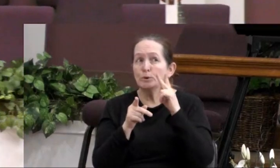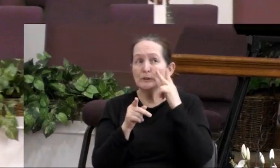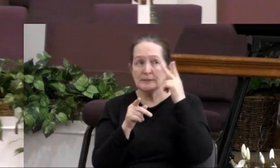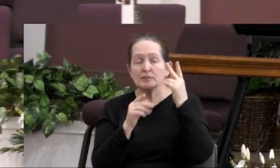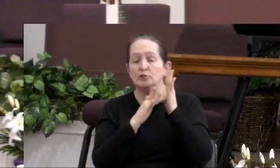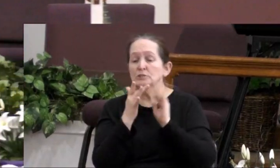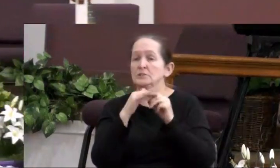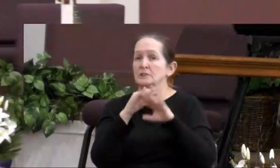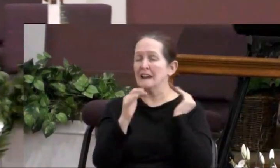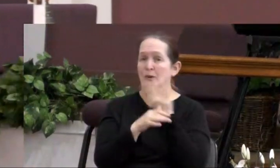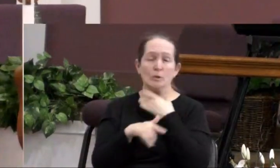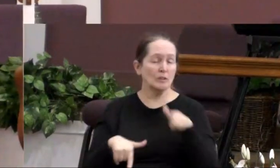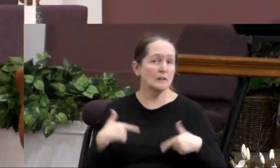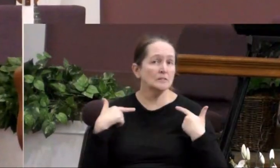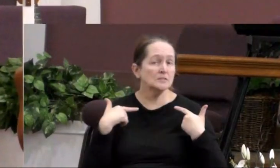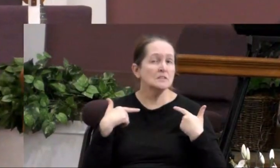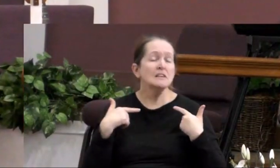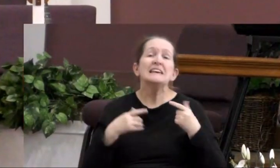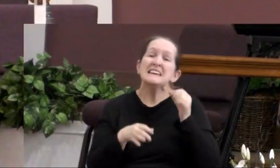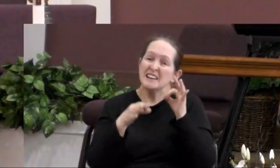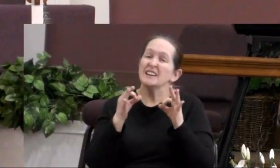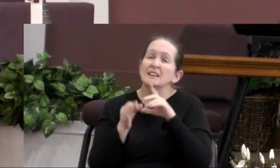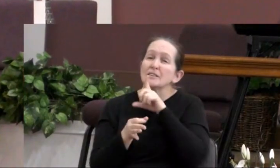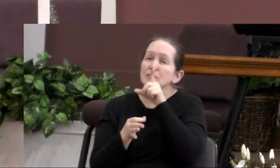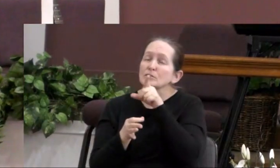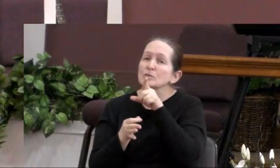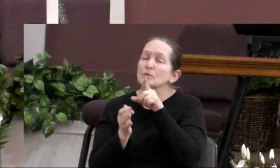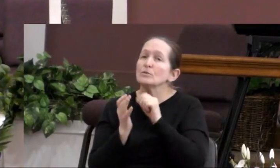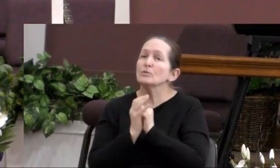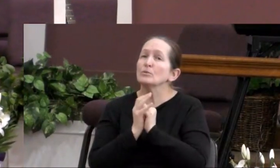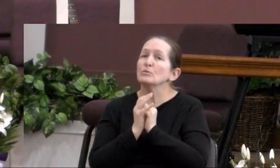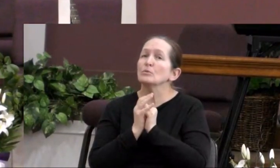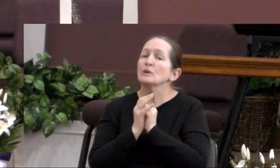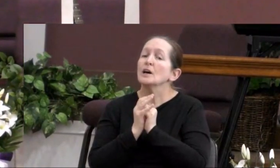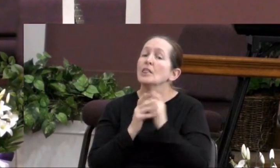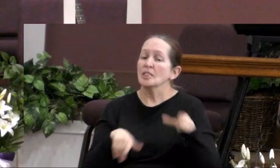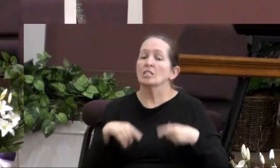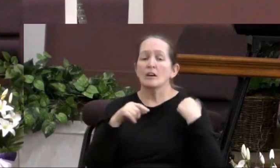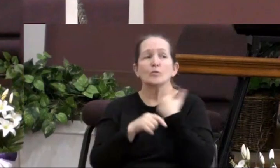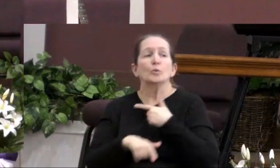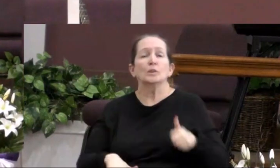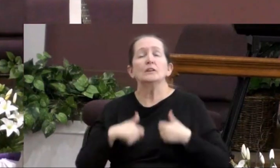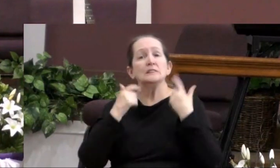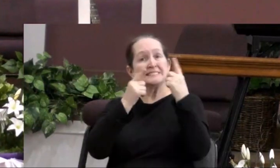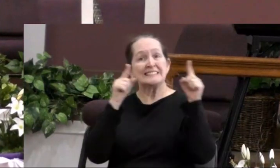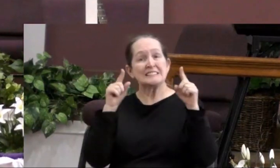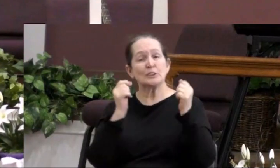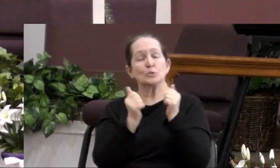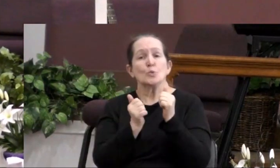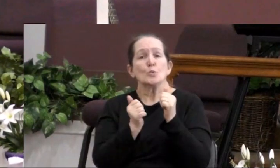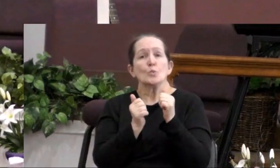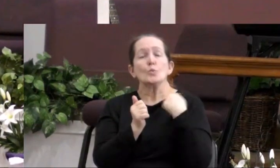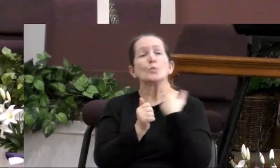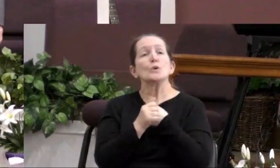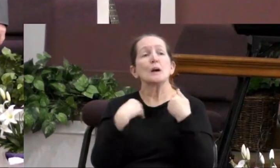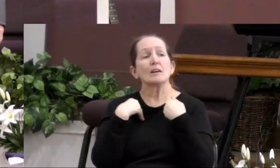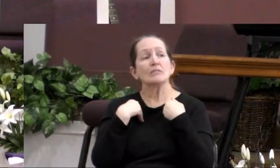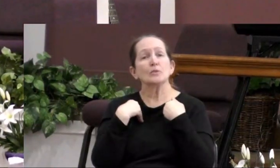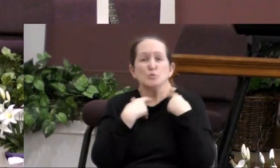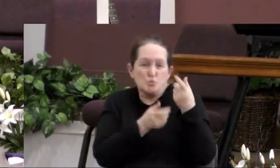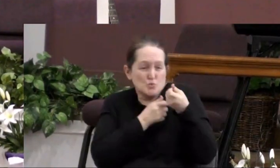lives? If so, the life that we're living and the success that we're having is going to draw